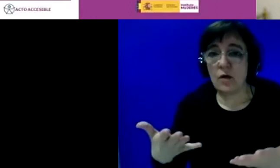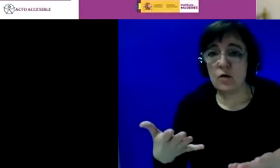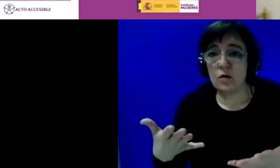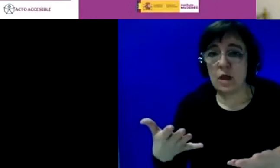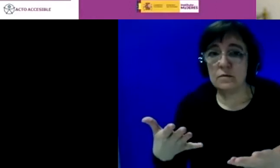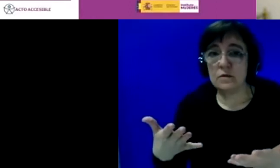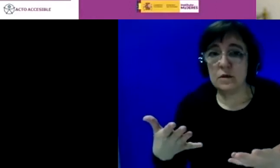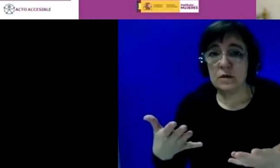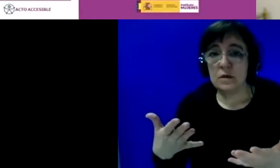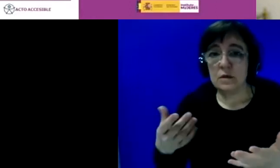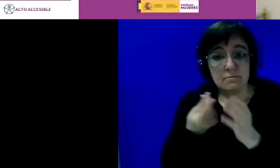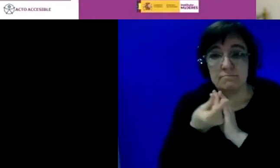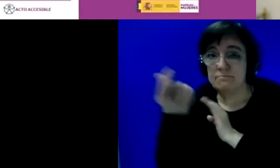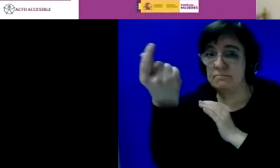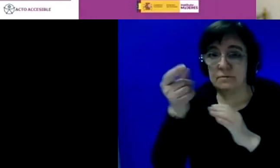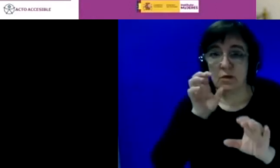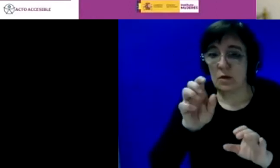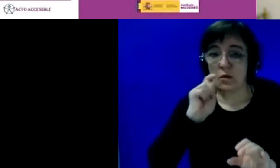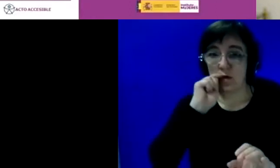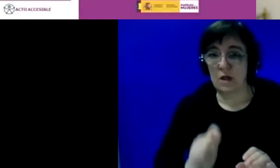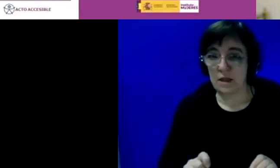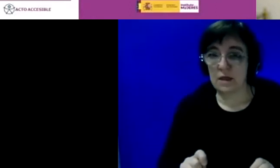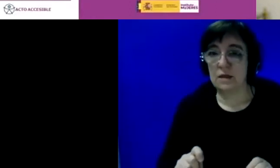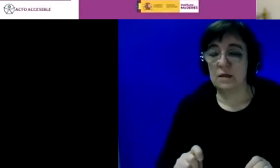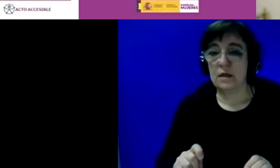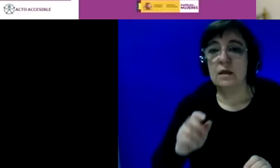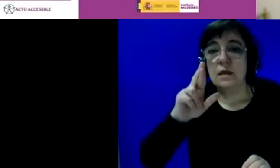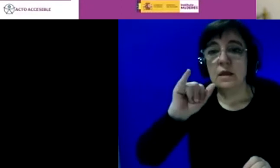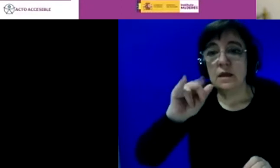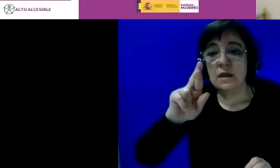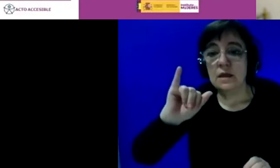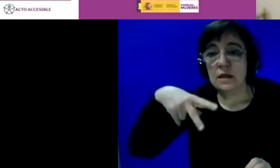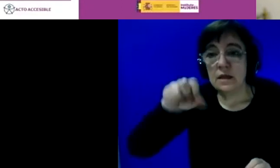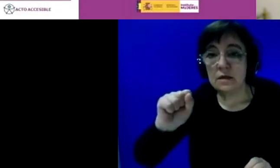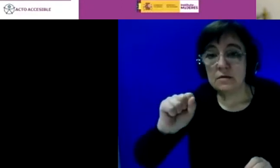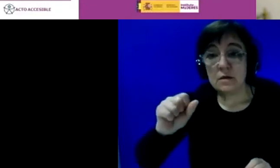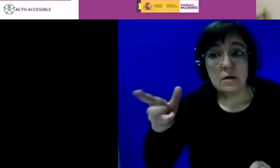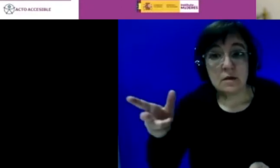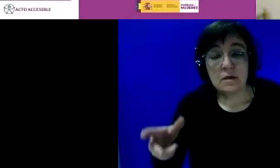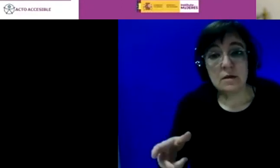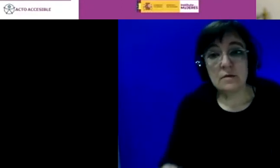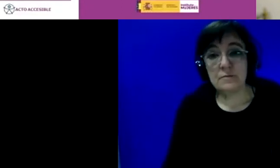is Irina connected? She's now leading the country. Irina,